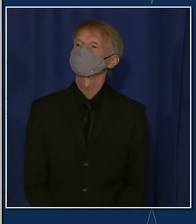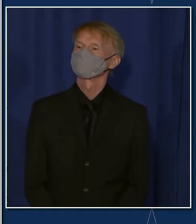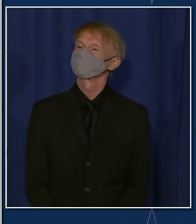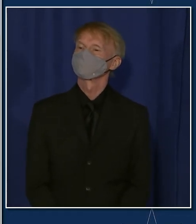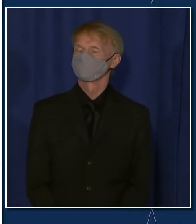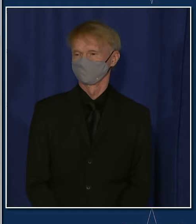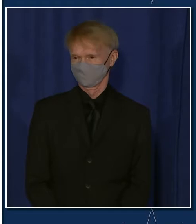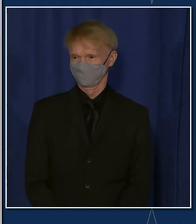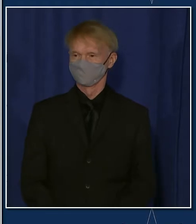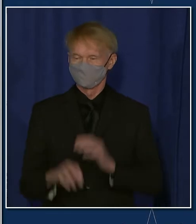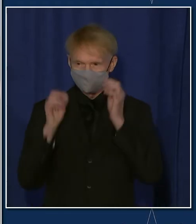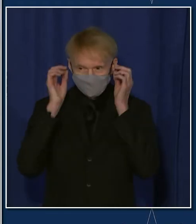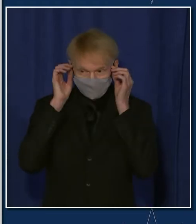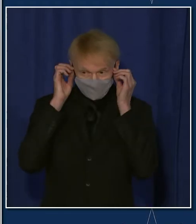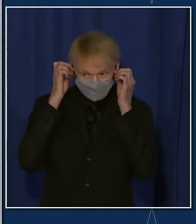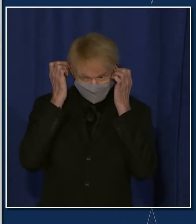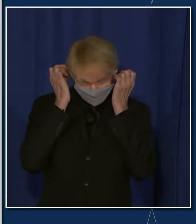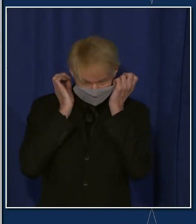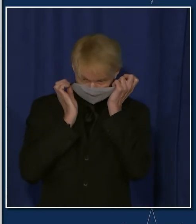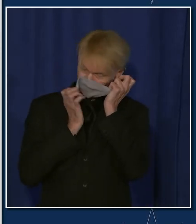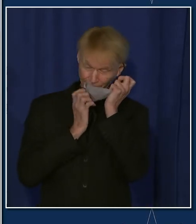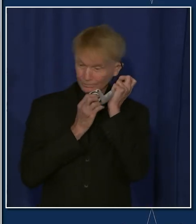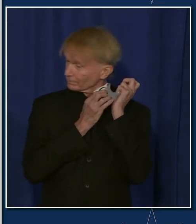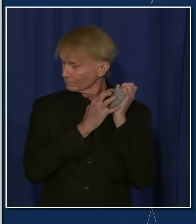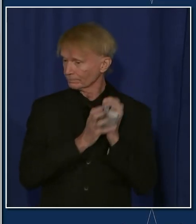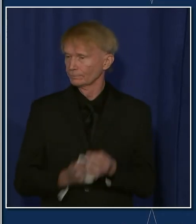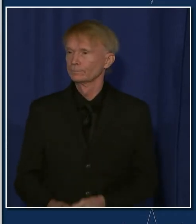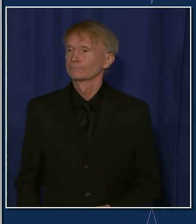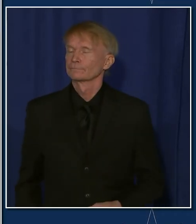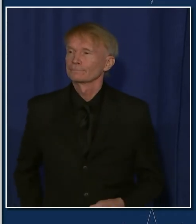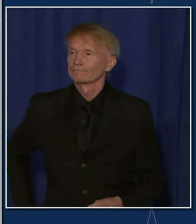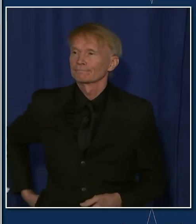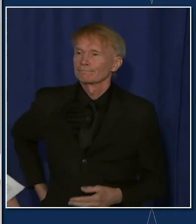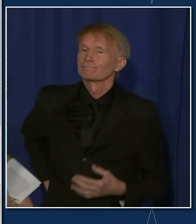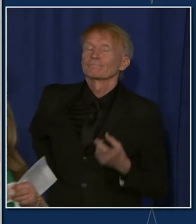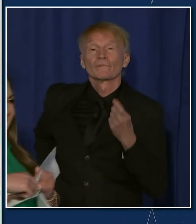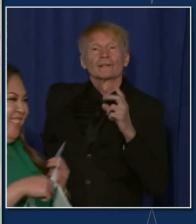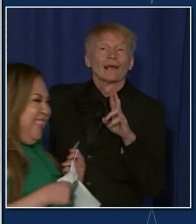el futuro. Gracias. And this is Dr. Smith.